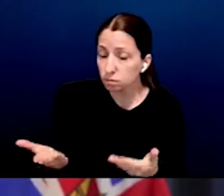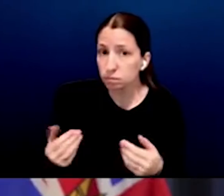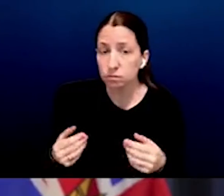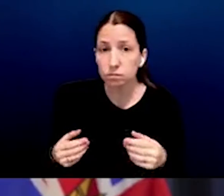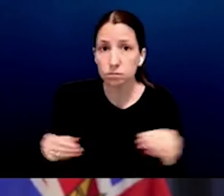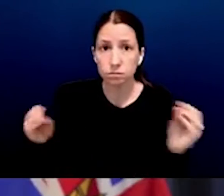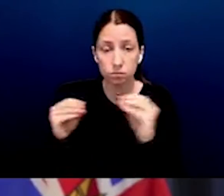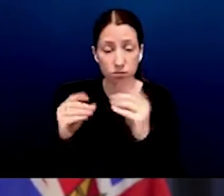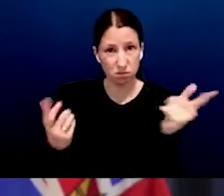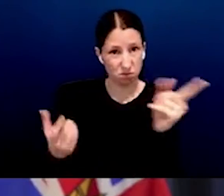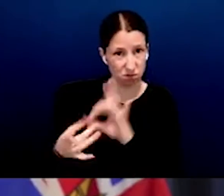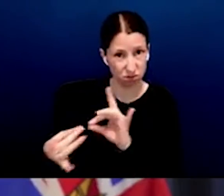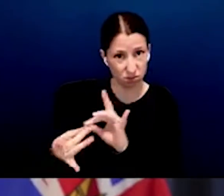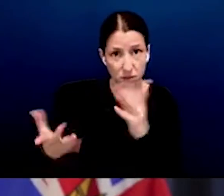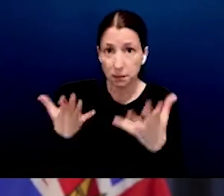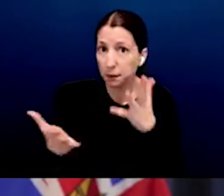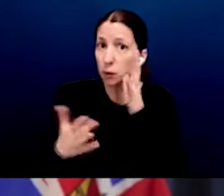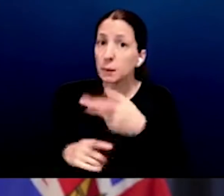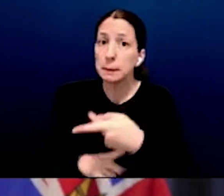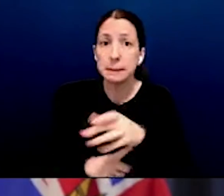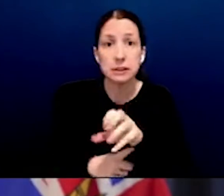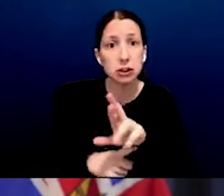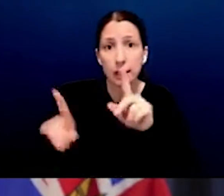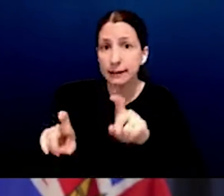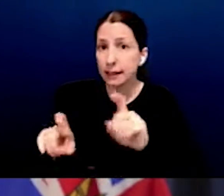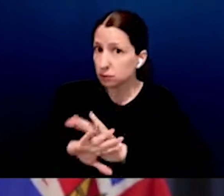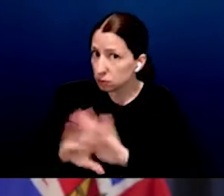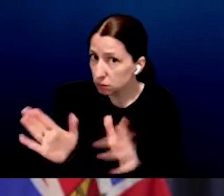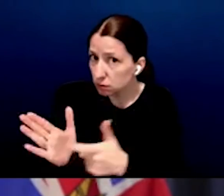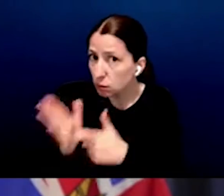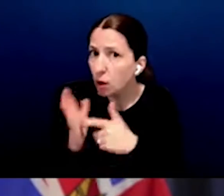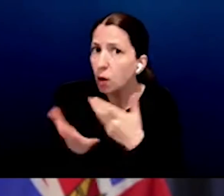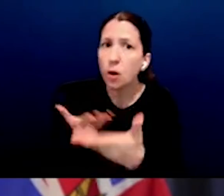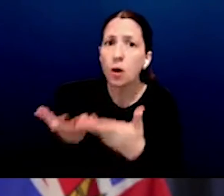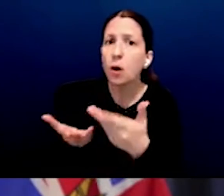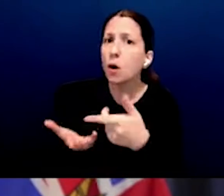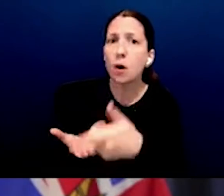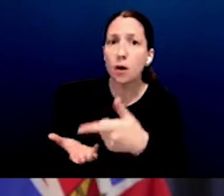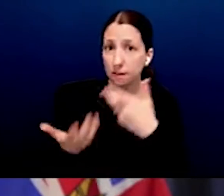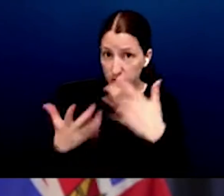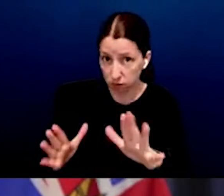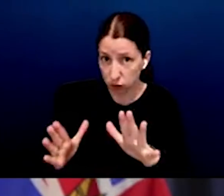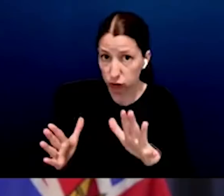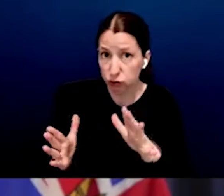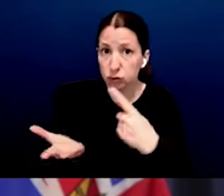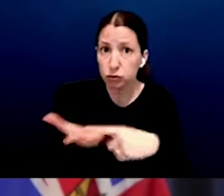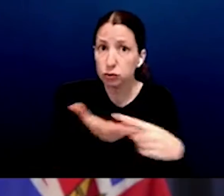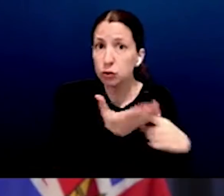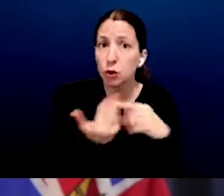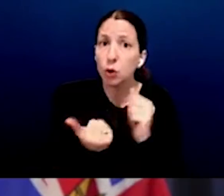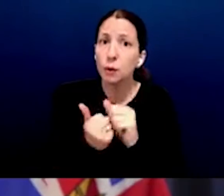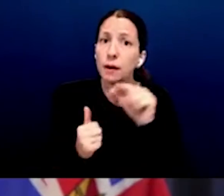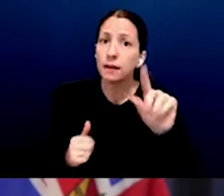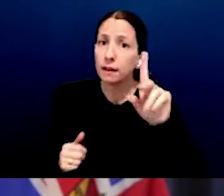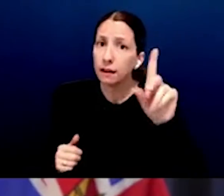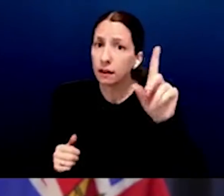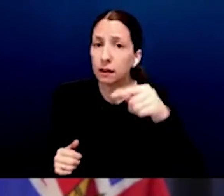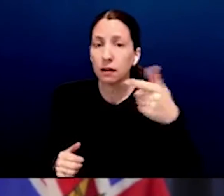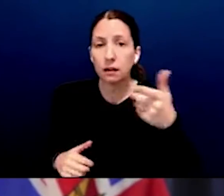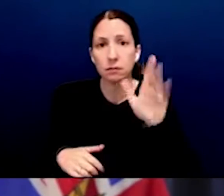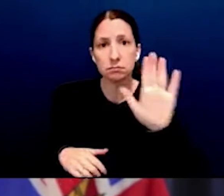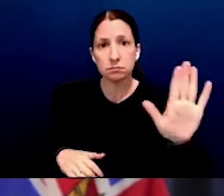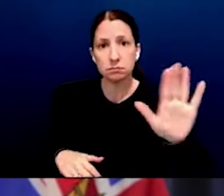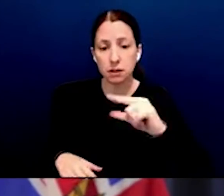word from him that they may remove this requirement for travel? And if you had any conversation with Governor Jay Inslee,